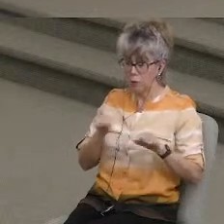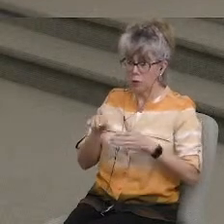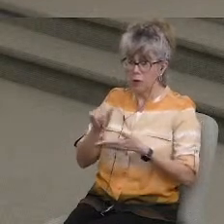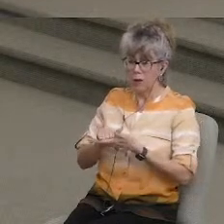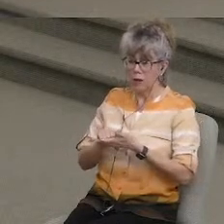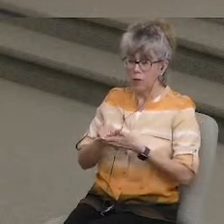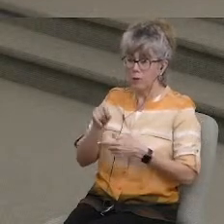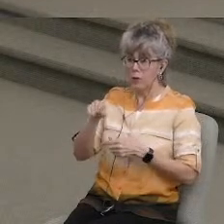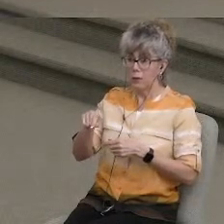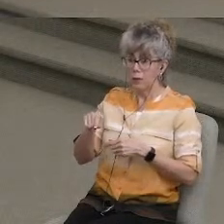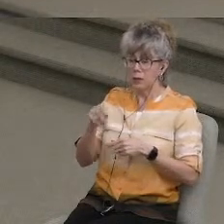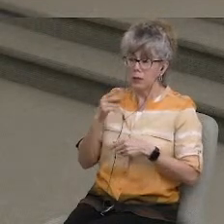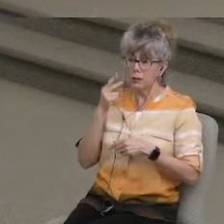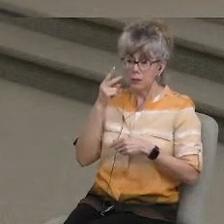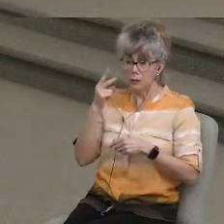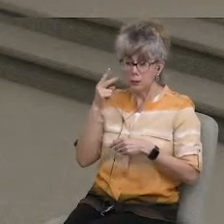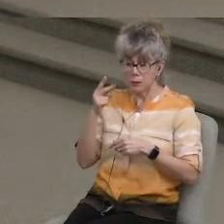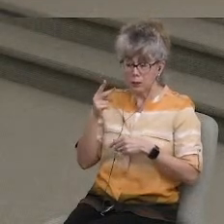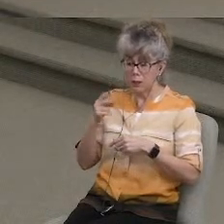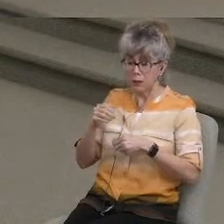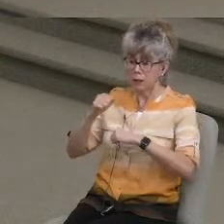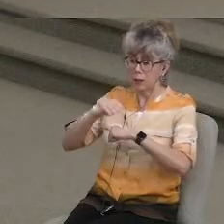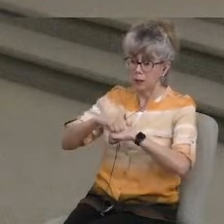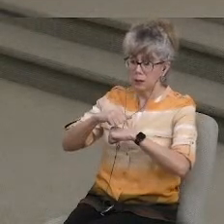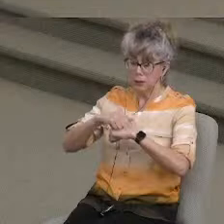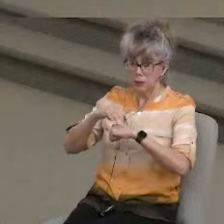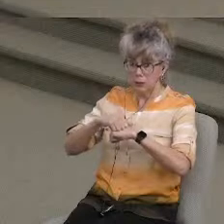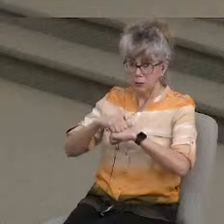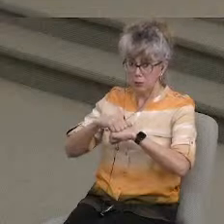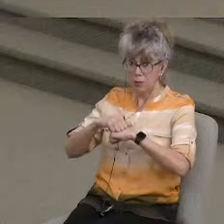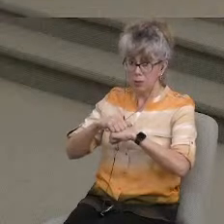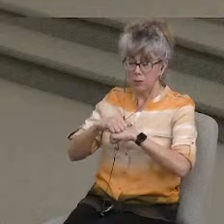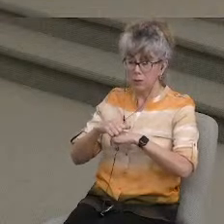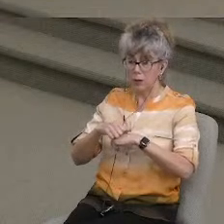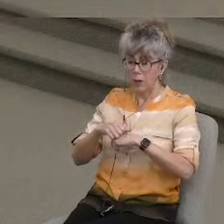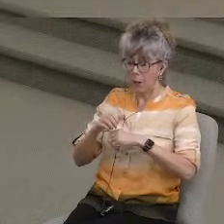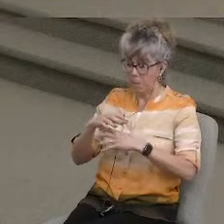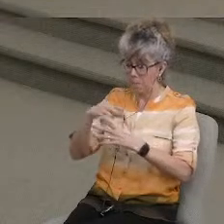the stone, which was very large, had been rolled away.